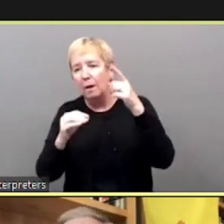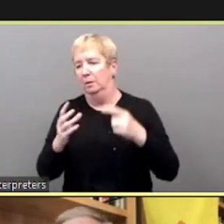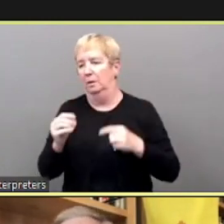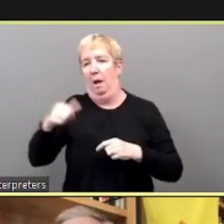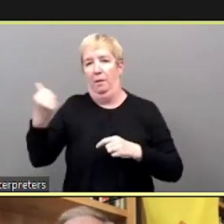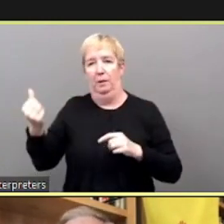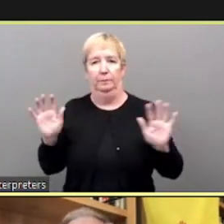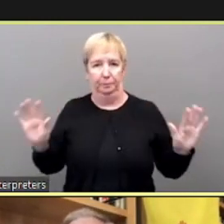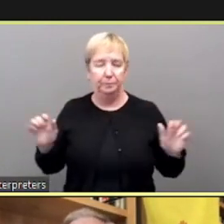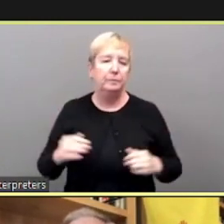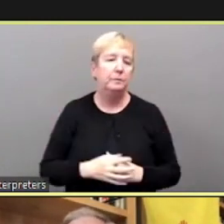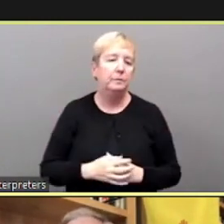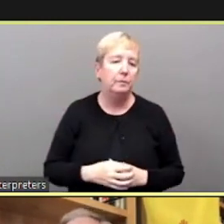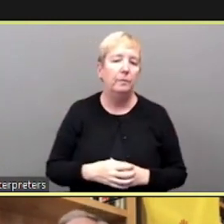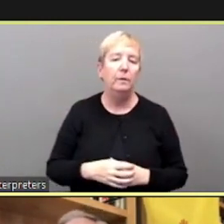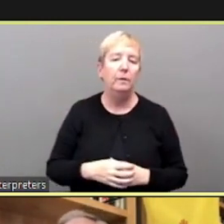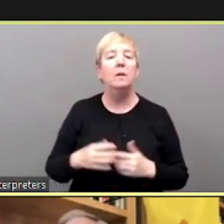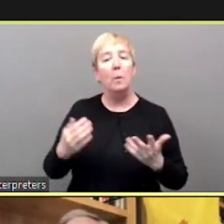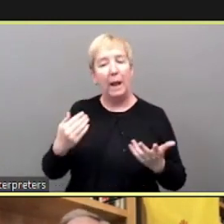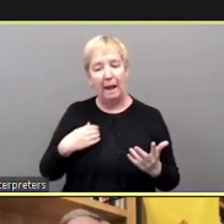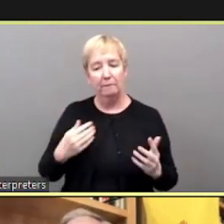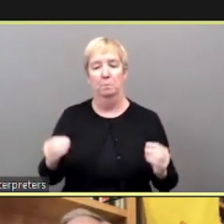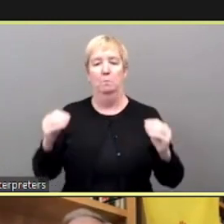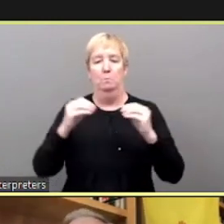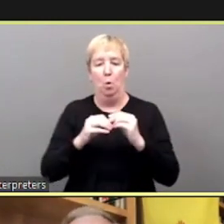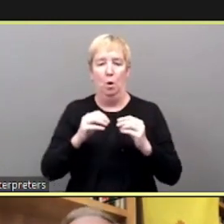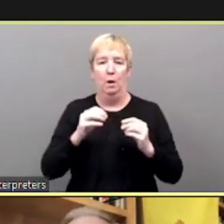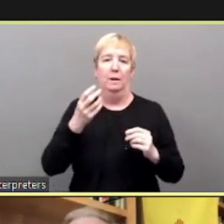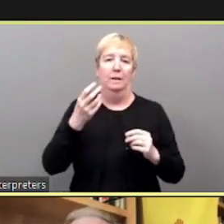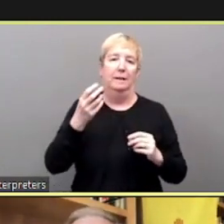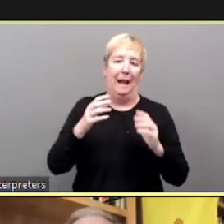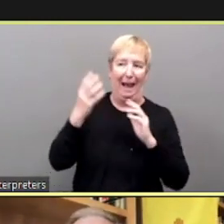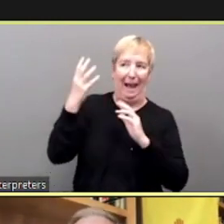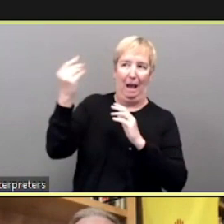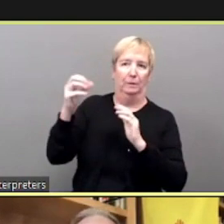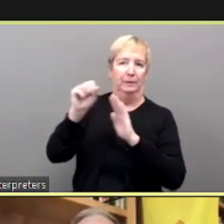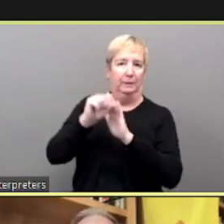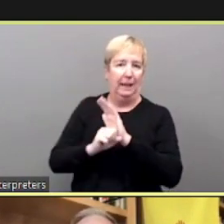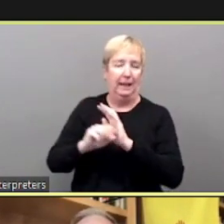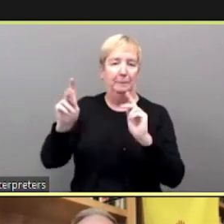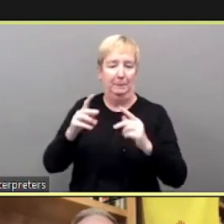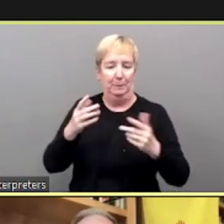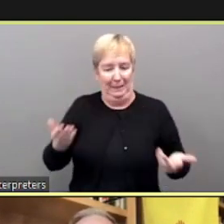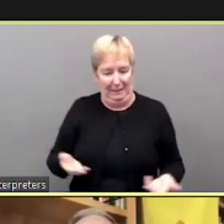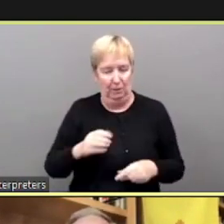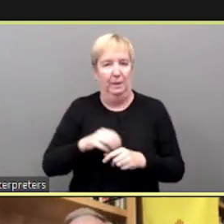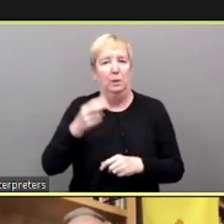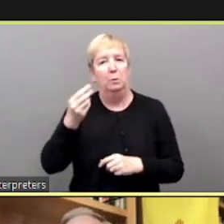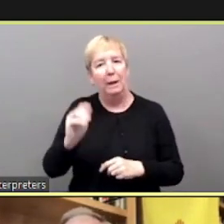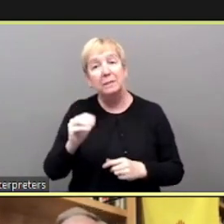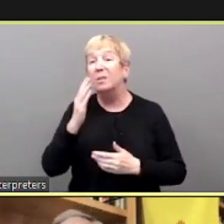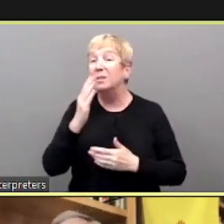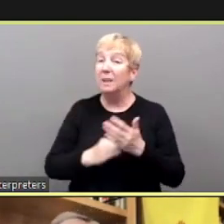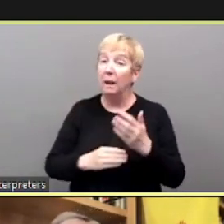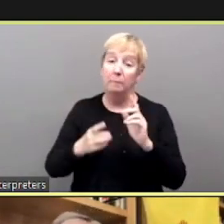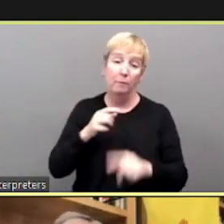of state people in New Mexico beds, and they come from a wide variety of places as far away as